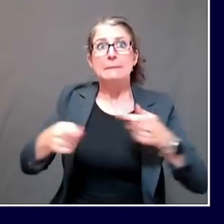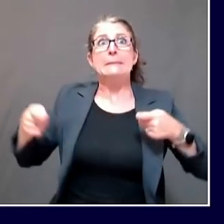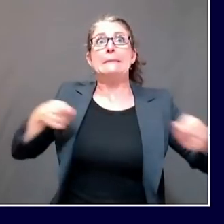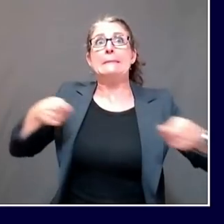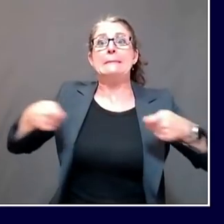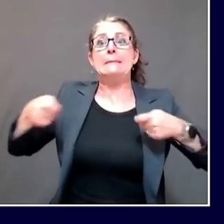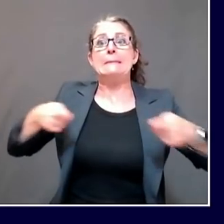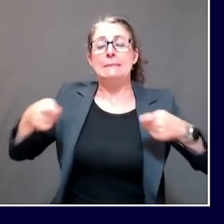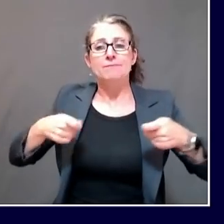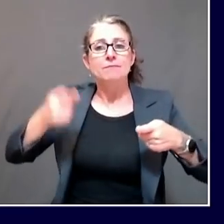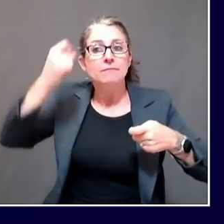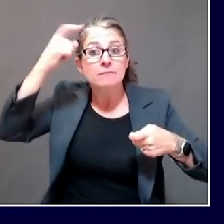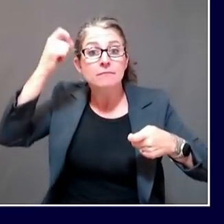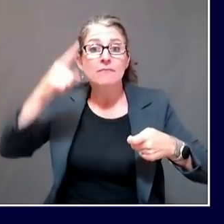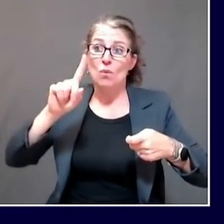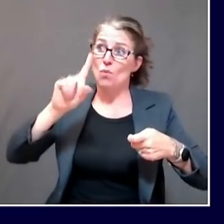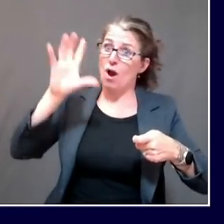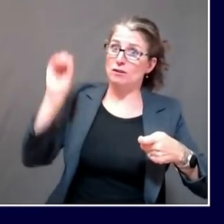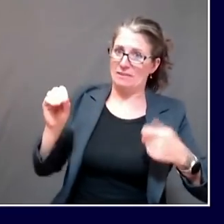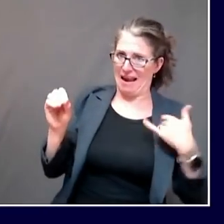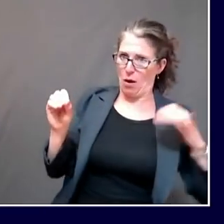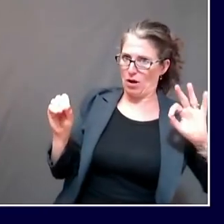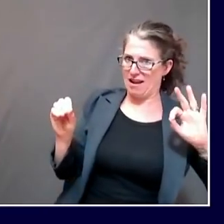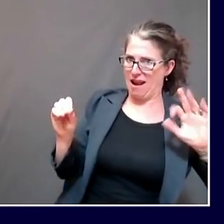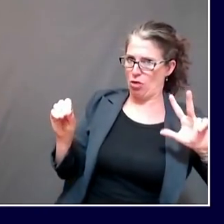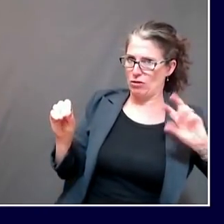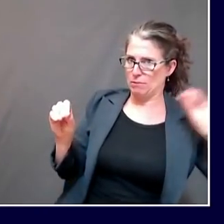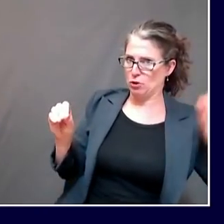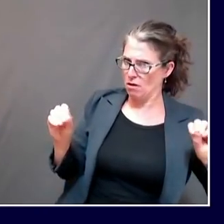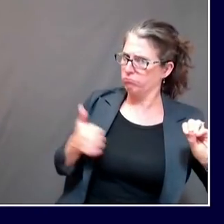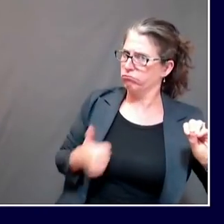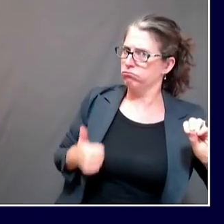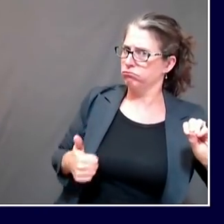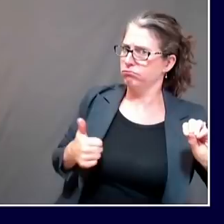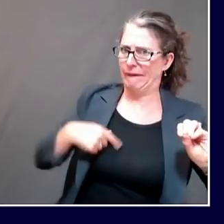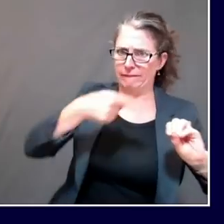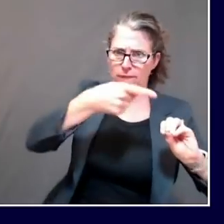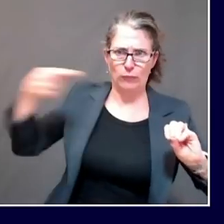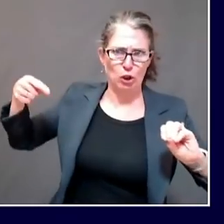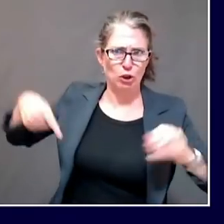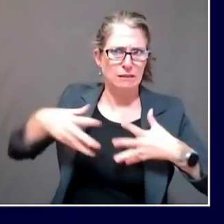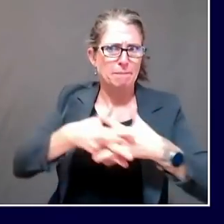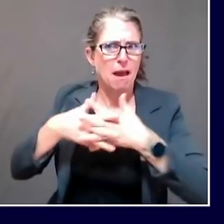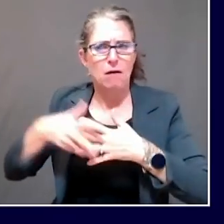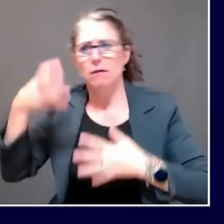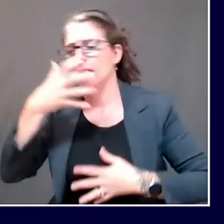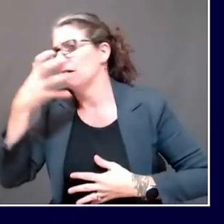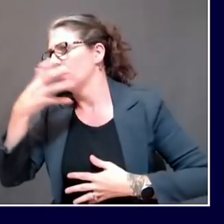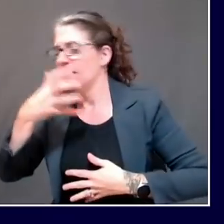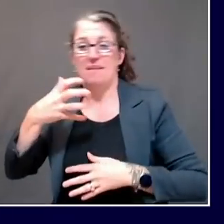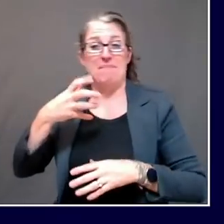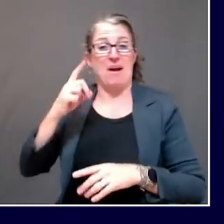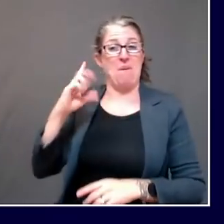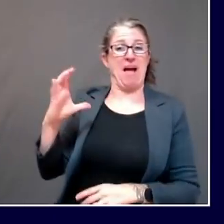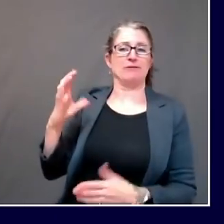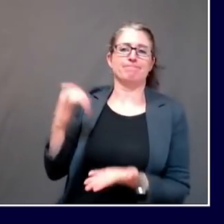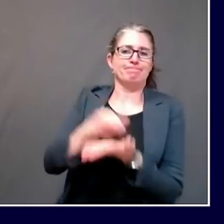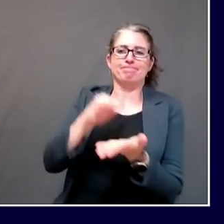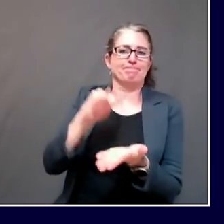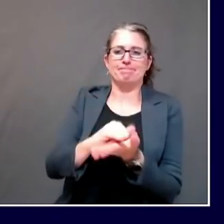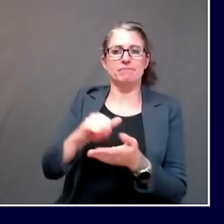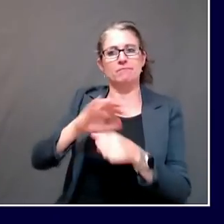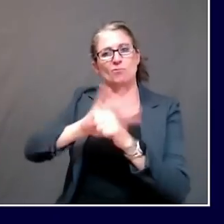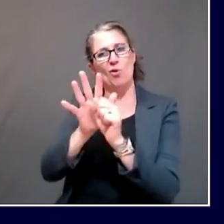this administration, with the team we're working with Dr. Shah, Commissioner Lambrew, Commissioner Macon, Commissioner Johnson, and so